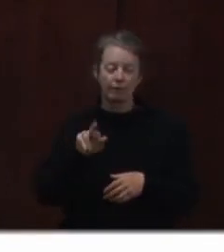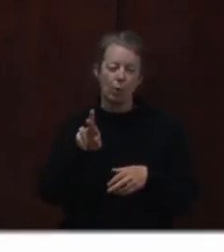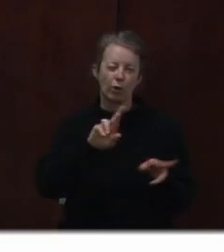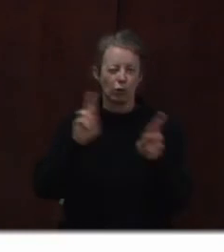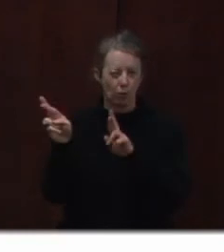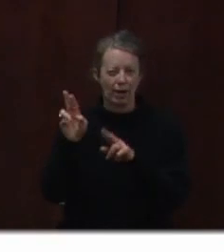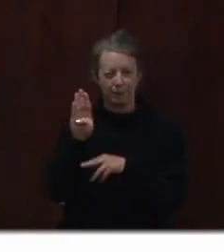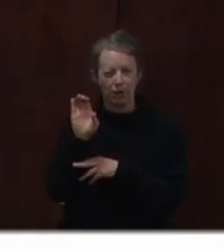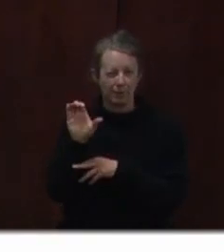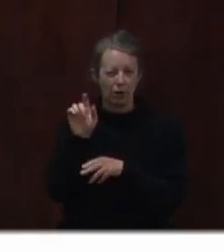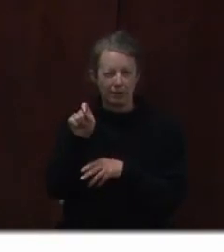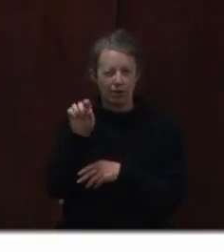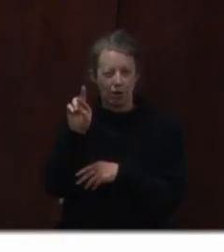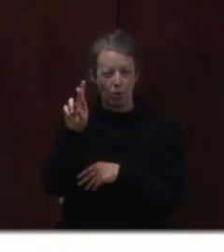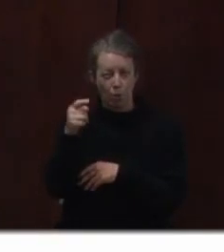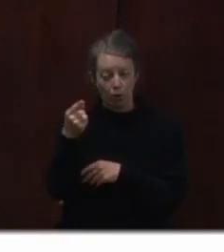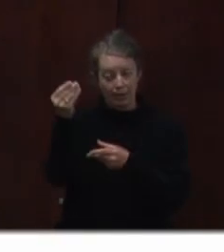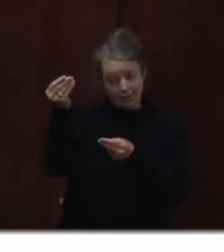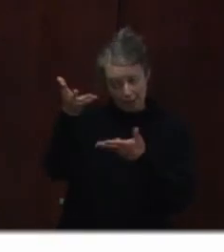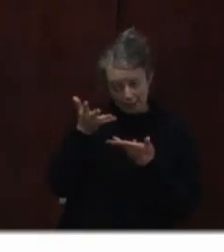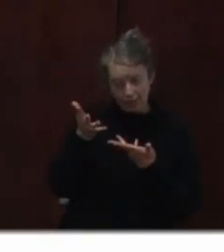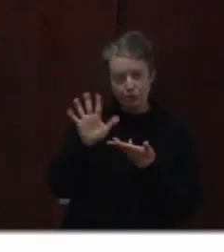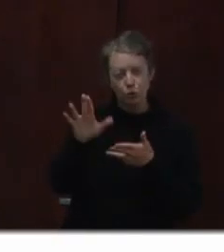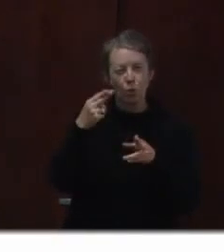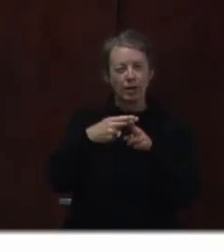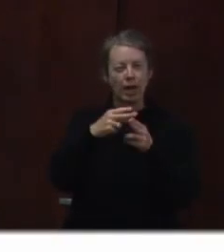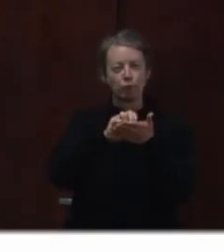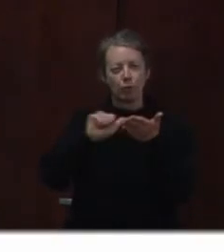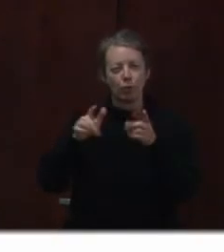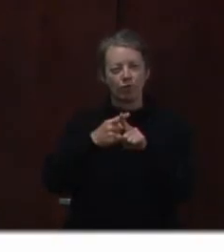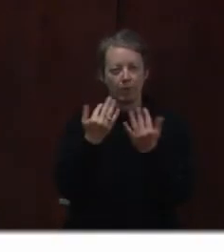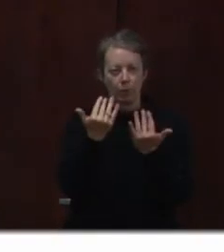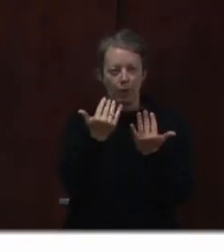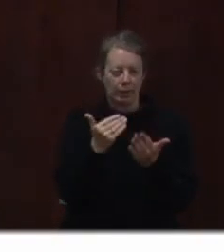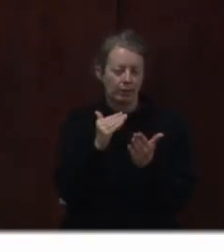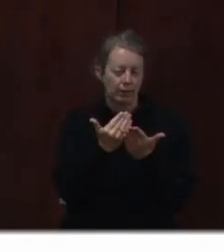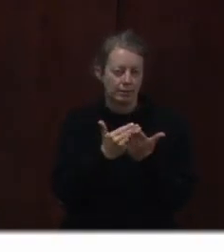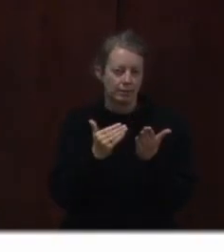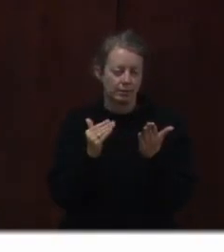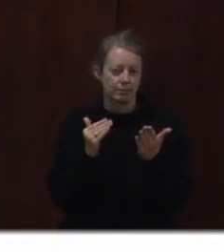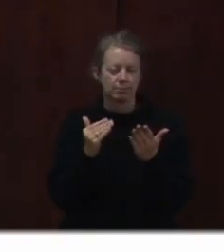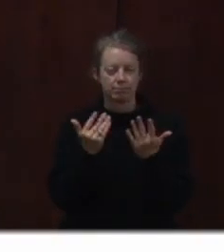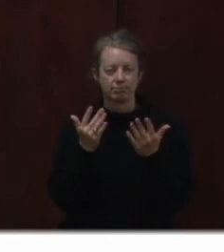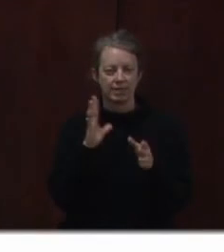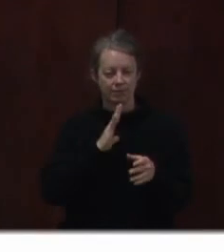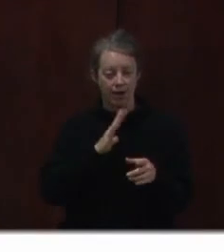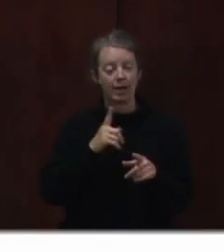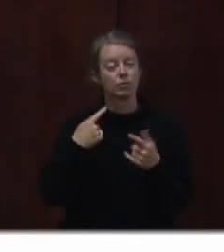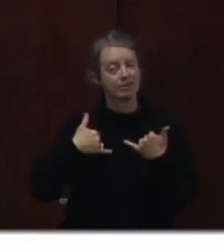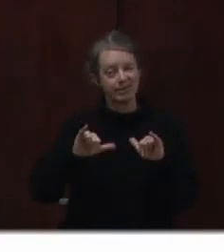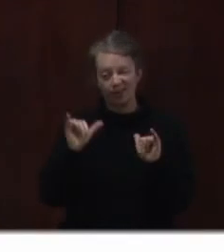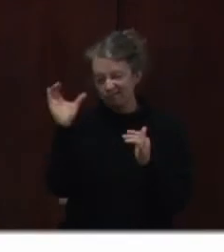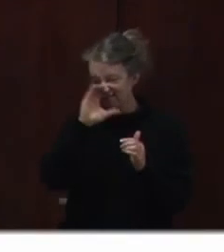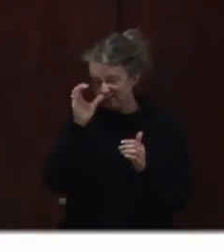ready@buncombecounty.org and tell us that you want off the wait list. We are looking through that to see if there are any duplicates.